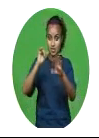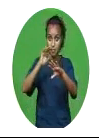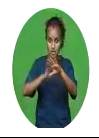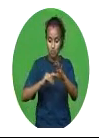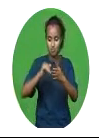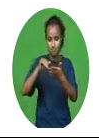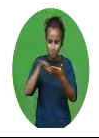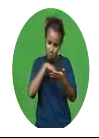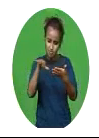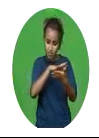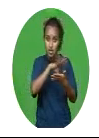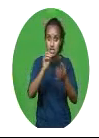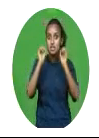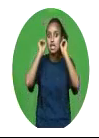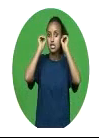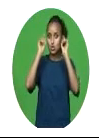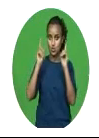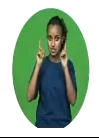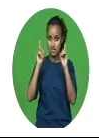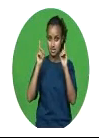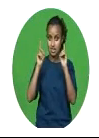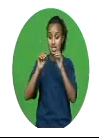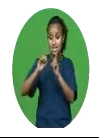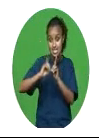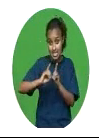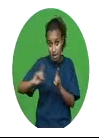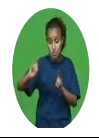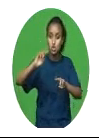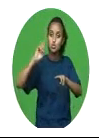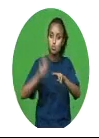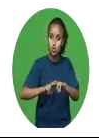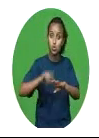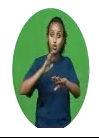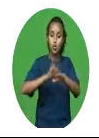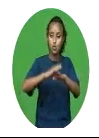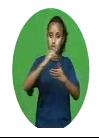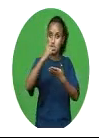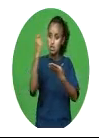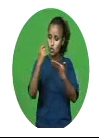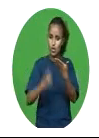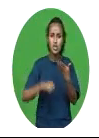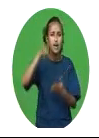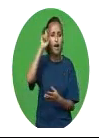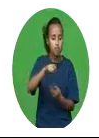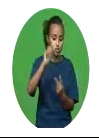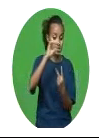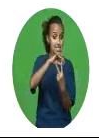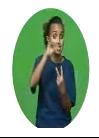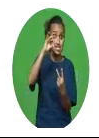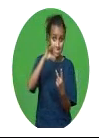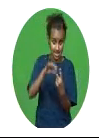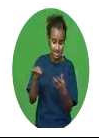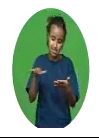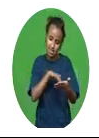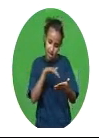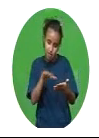studied and understood. The dimensions put on the drawing have to be selected so as to be